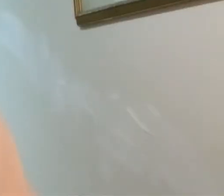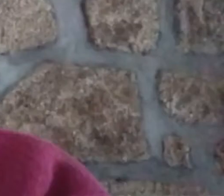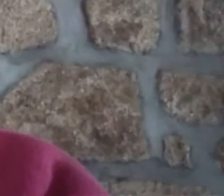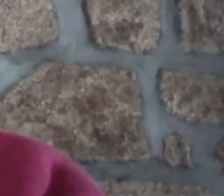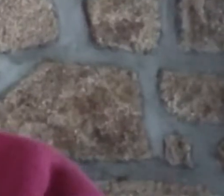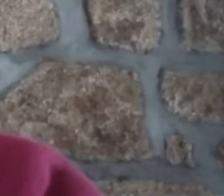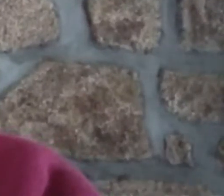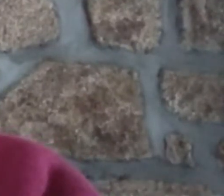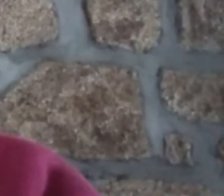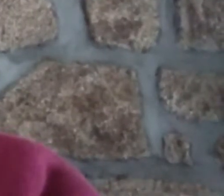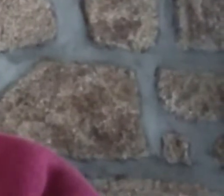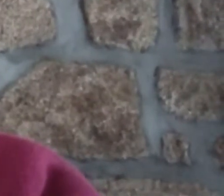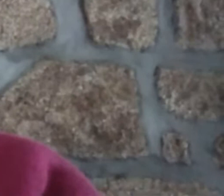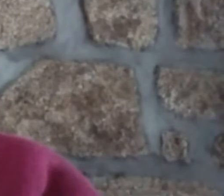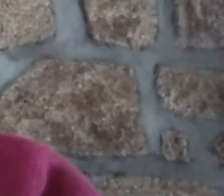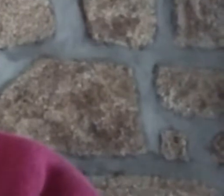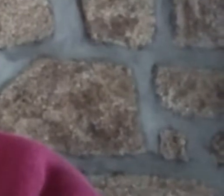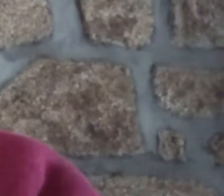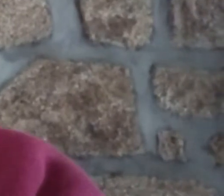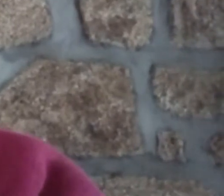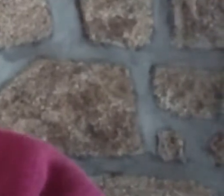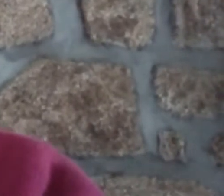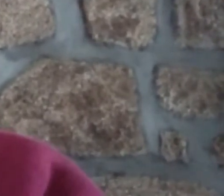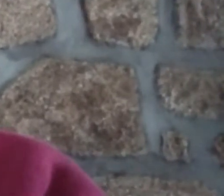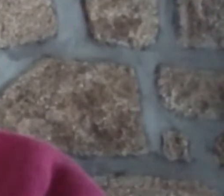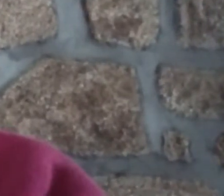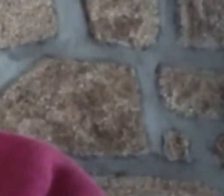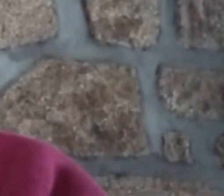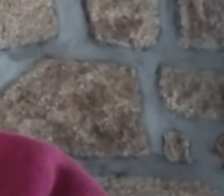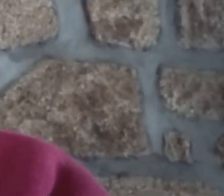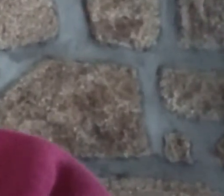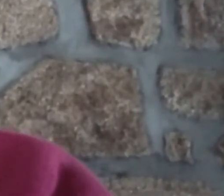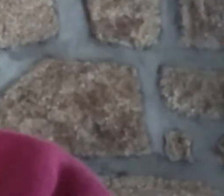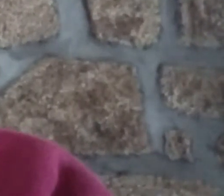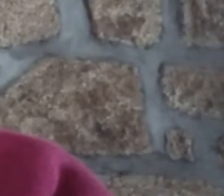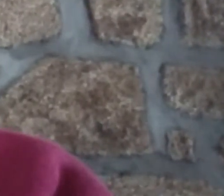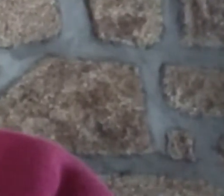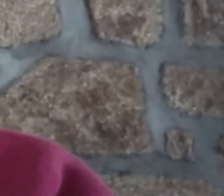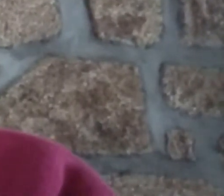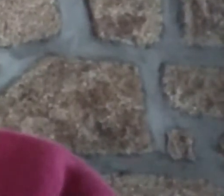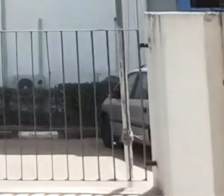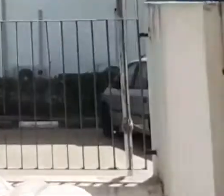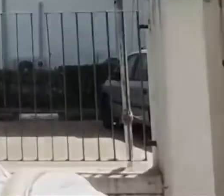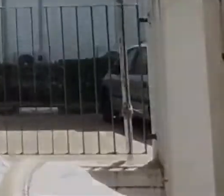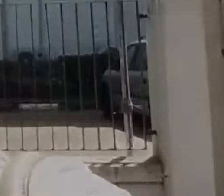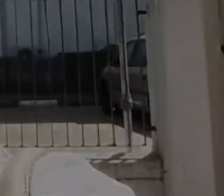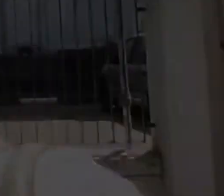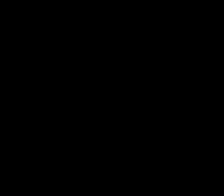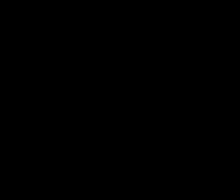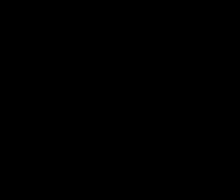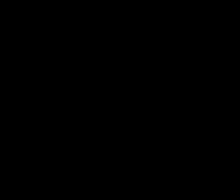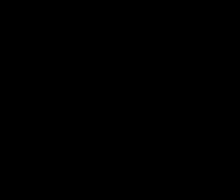Afghanistan. Come to our stand to talk about unlocking the potential of the millions of Britons living abroad who are soon to get the vote again. Have a great